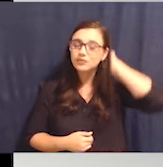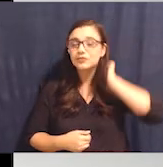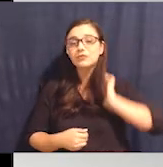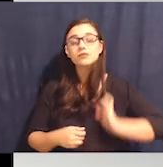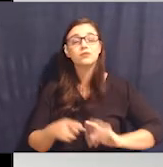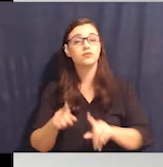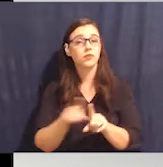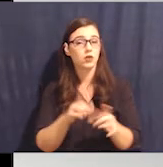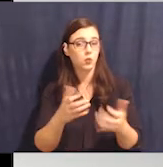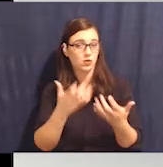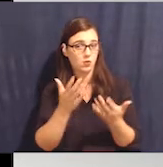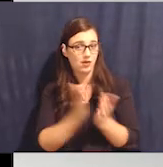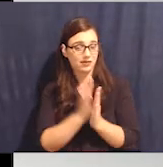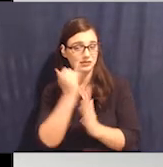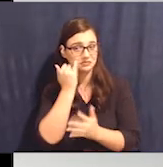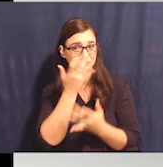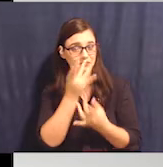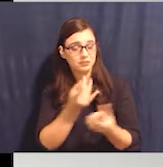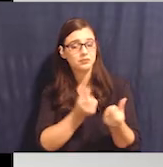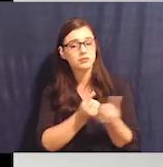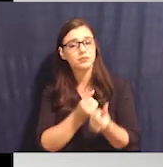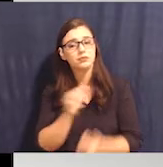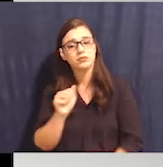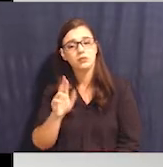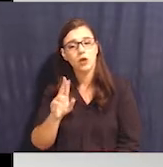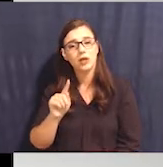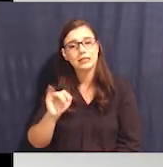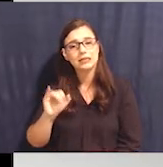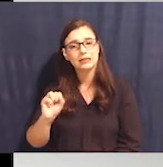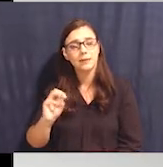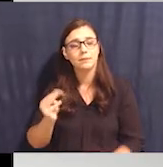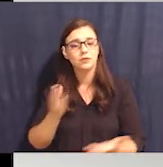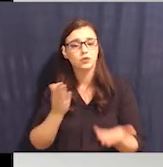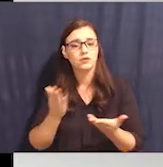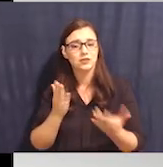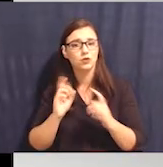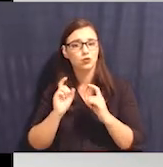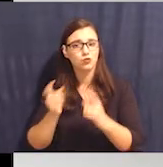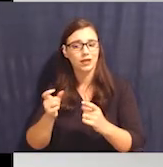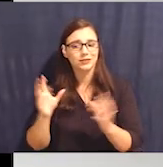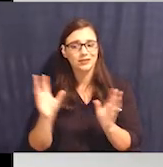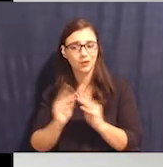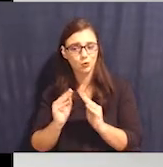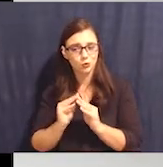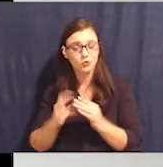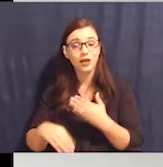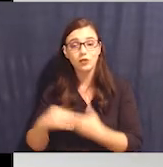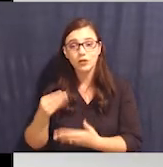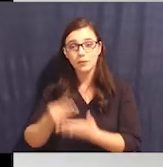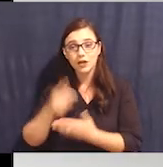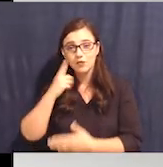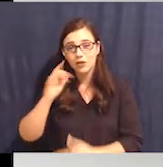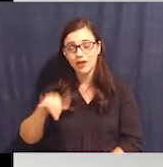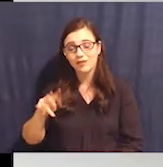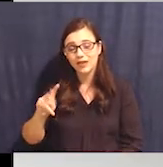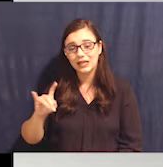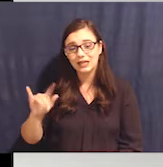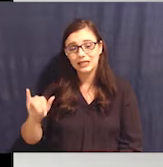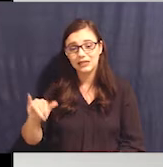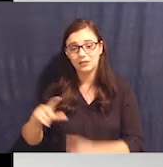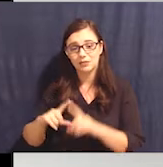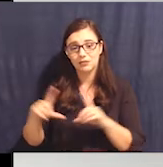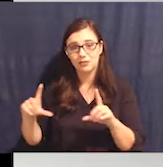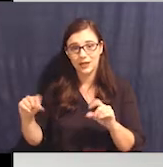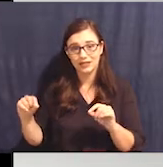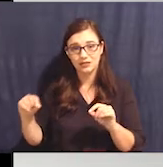We'd like to also ask you if you're interested to support the Autism Services Grants Council. The extra money they get for the vanity